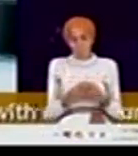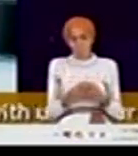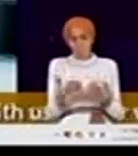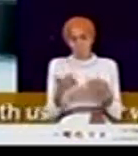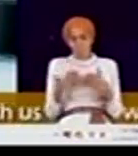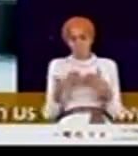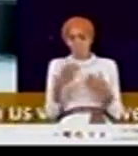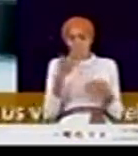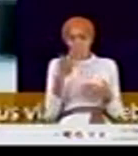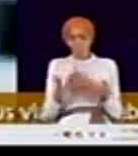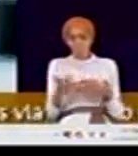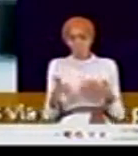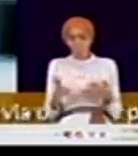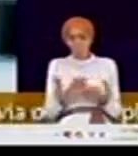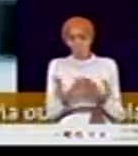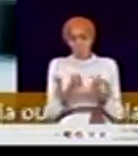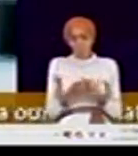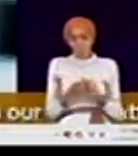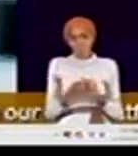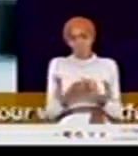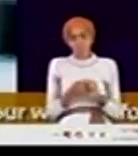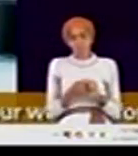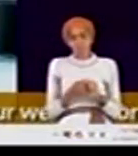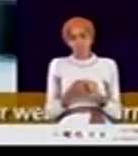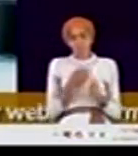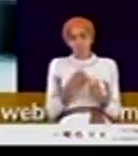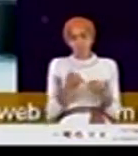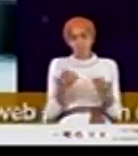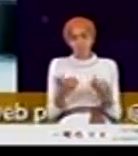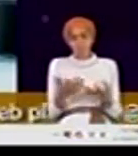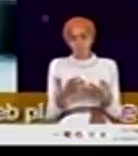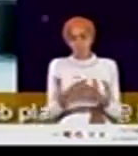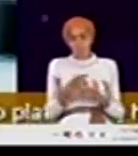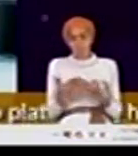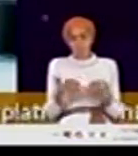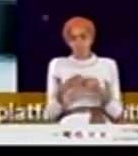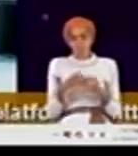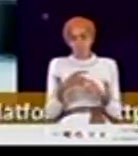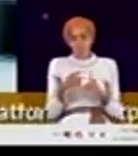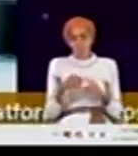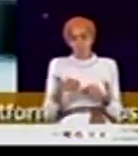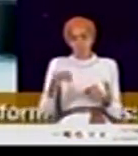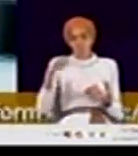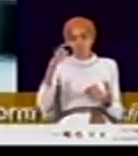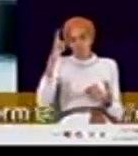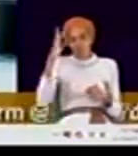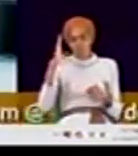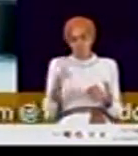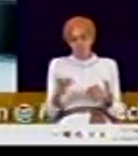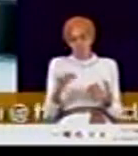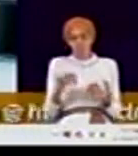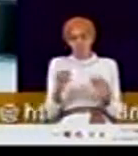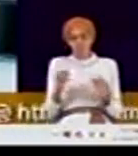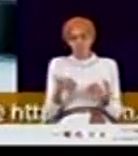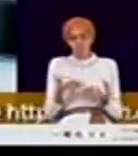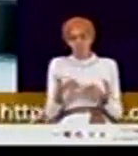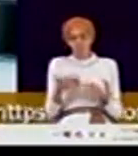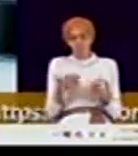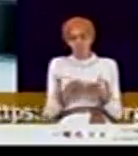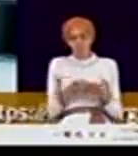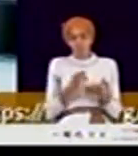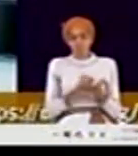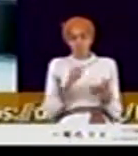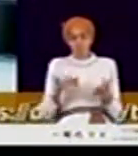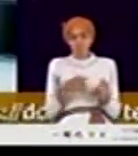cord has another one. Even though my cord can remove this one and put another one. Praise the